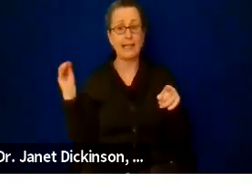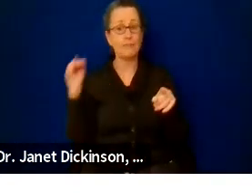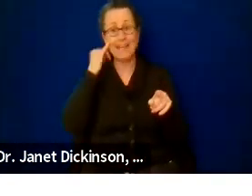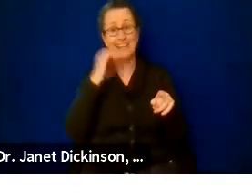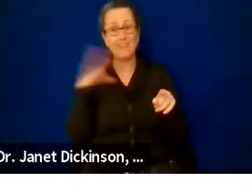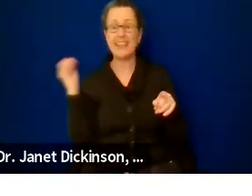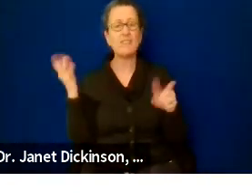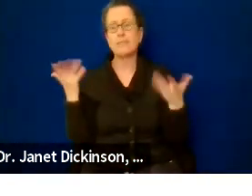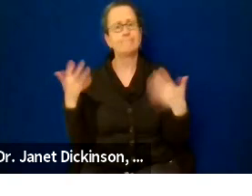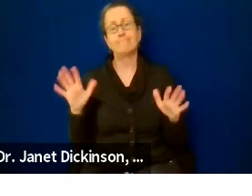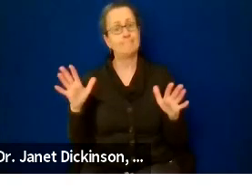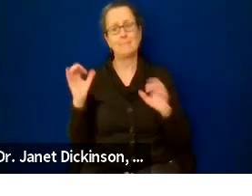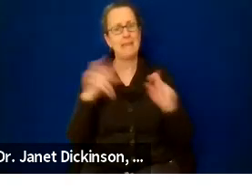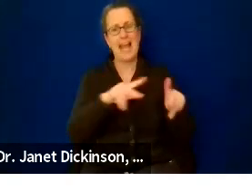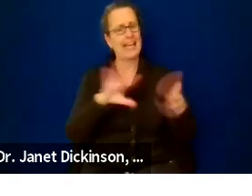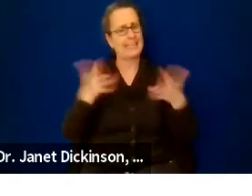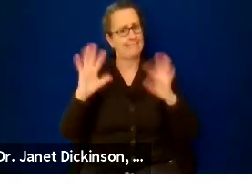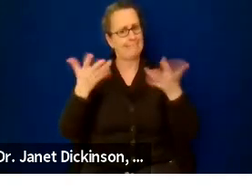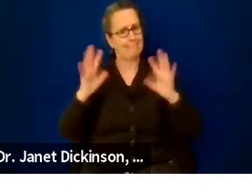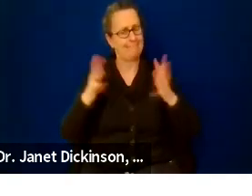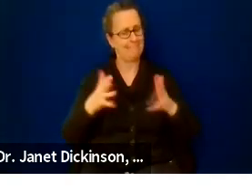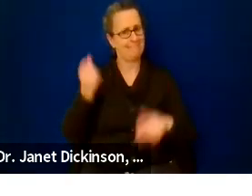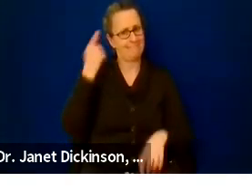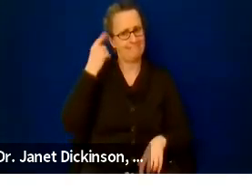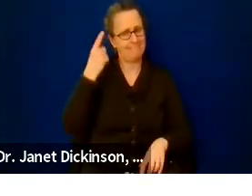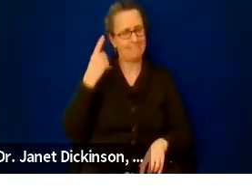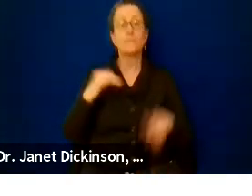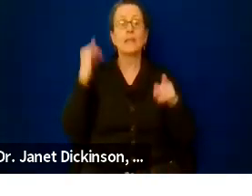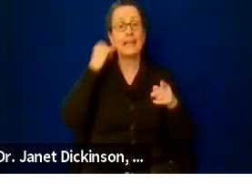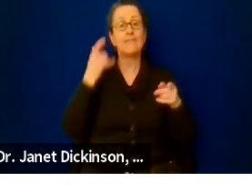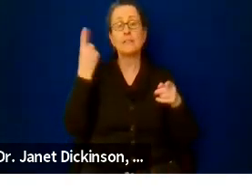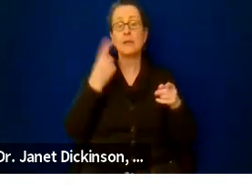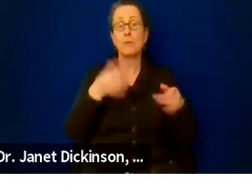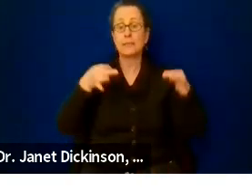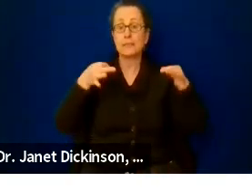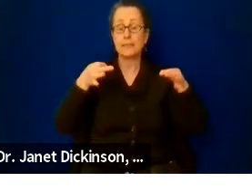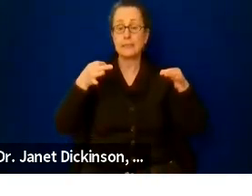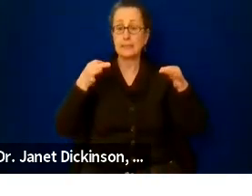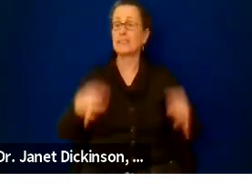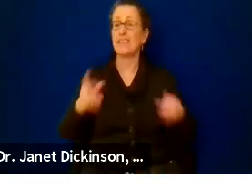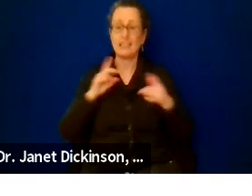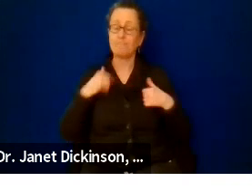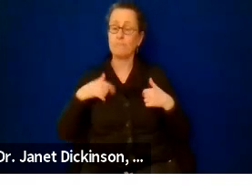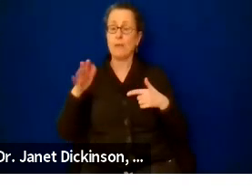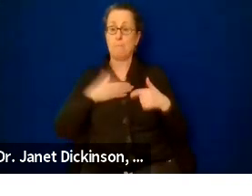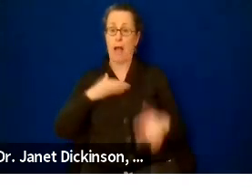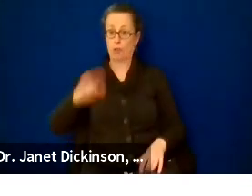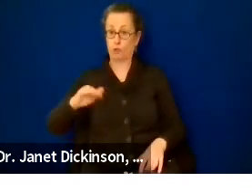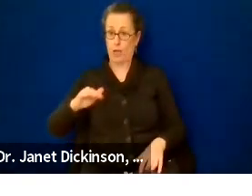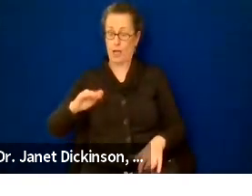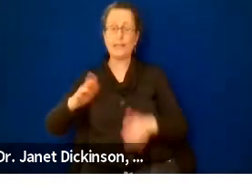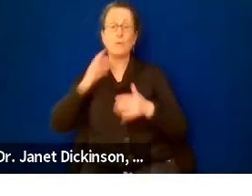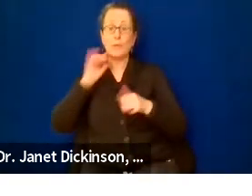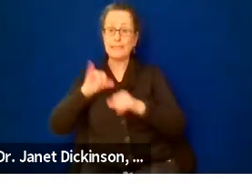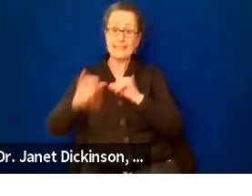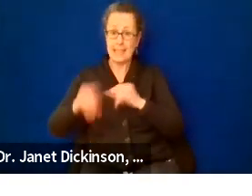said in his guidance that it would take about 4 to 6 weeks if somebody decided they wanted to come from remote back into in-person, because